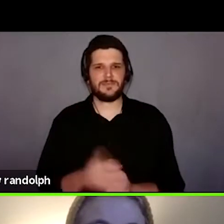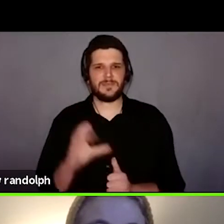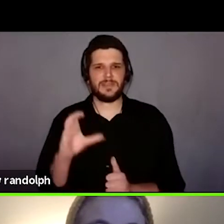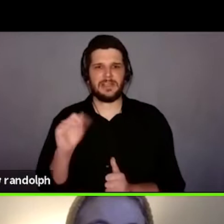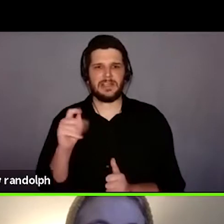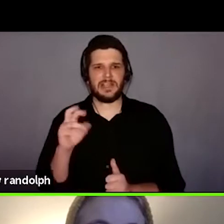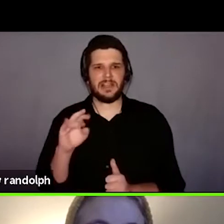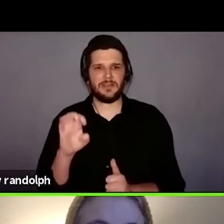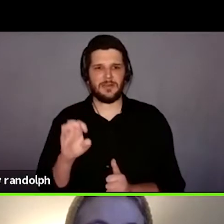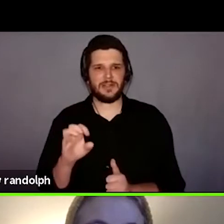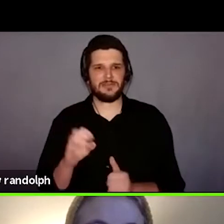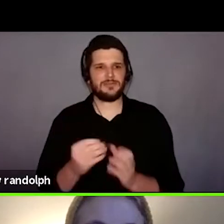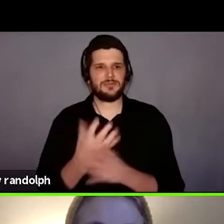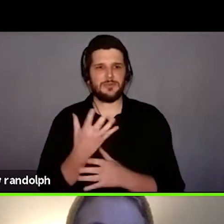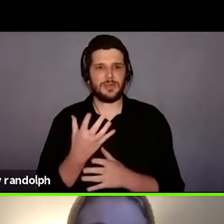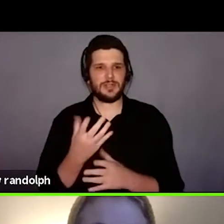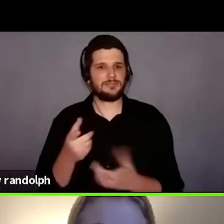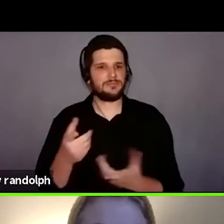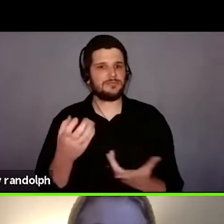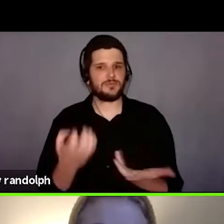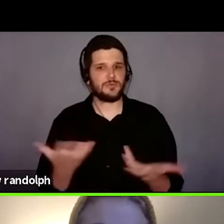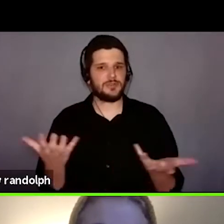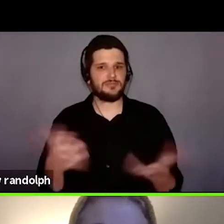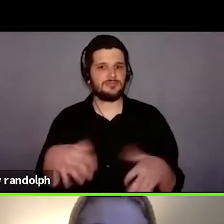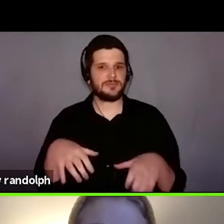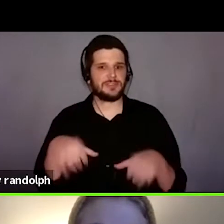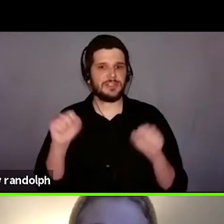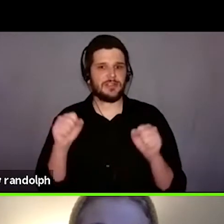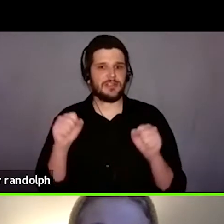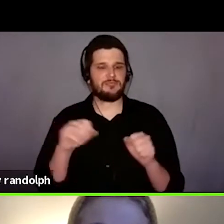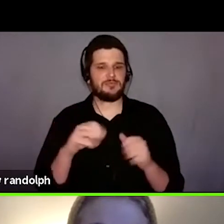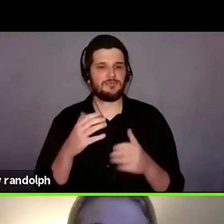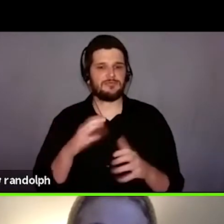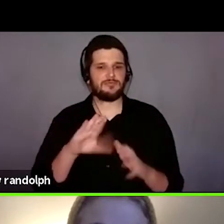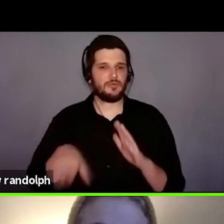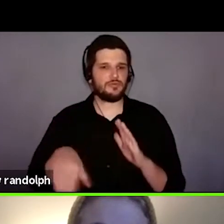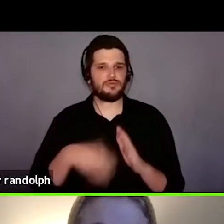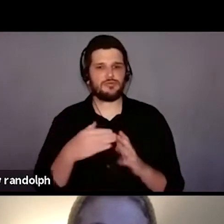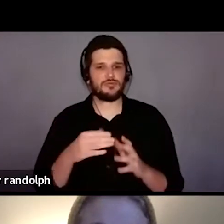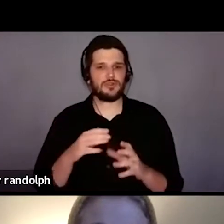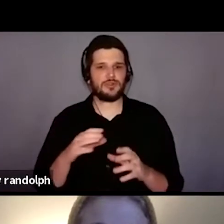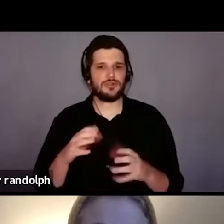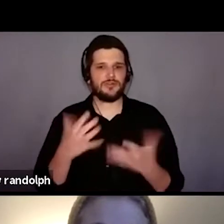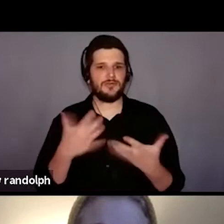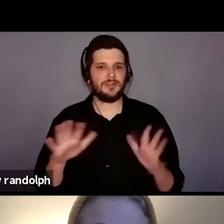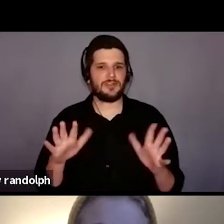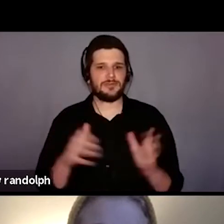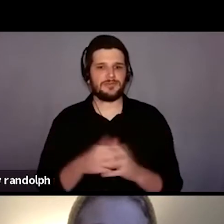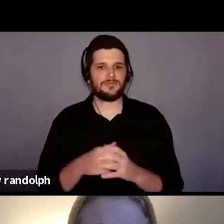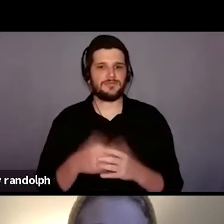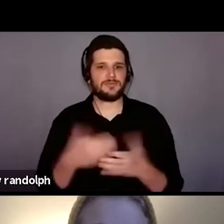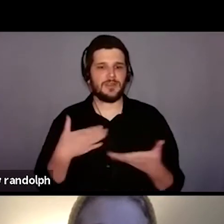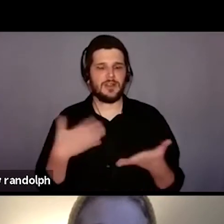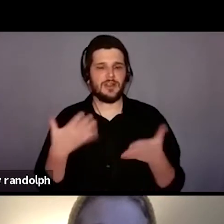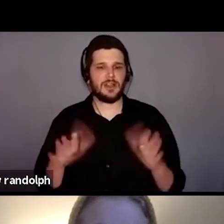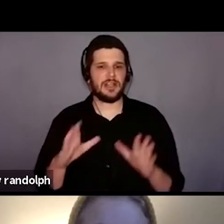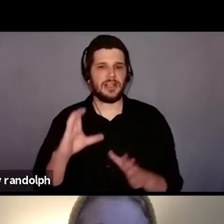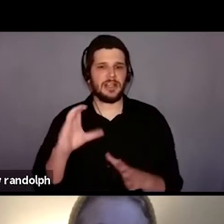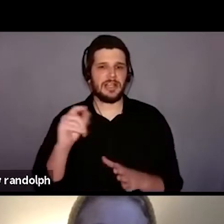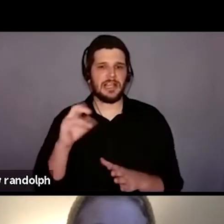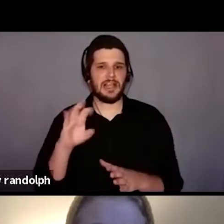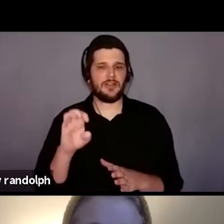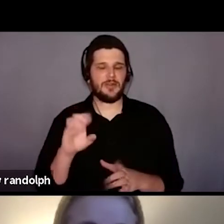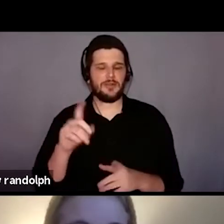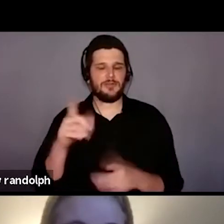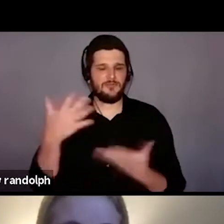Catherine Spring, do you want to take the wheel on wrap up here? I won't. I'll let Catherine do the wrap up. But I first